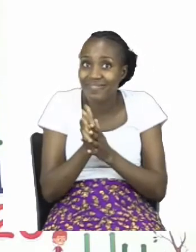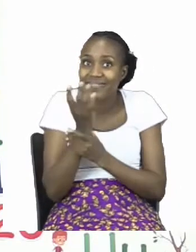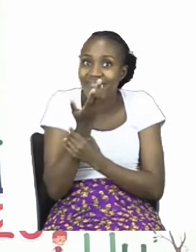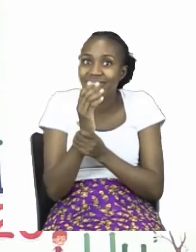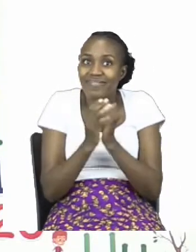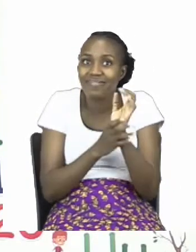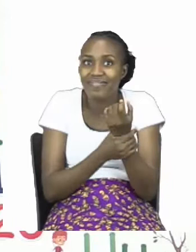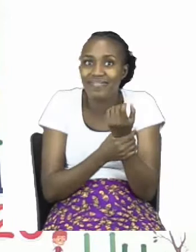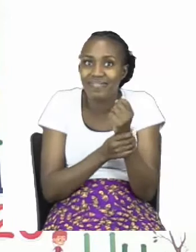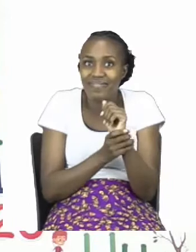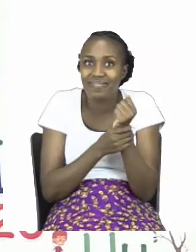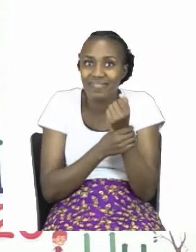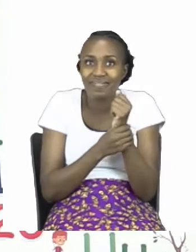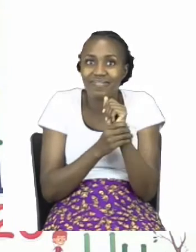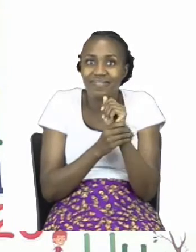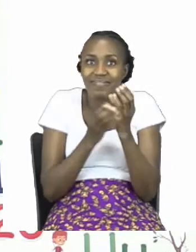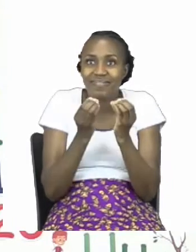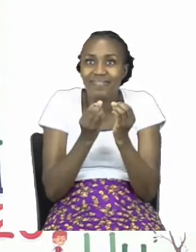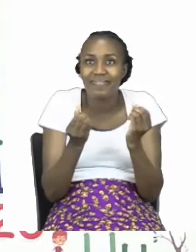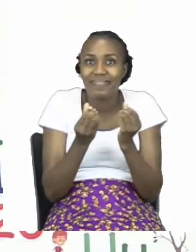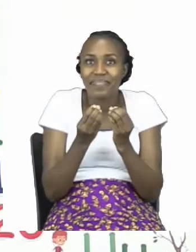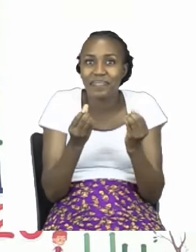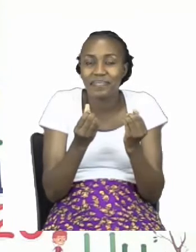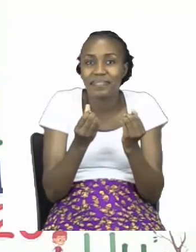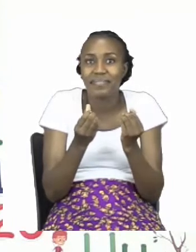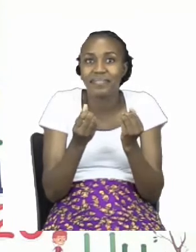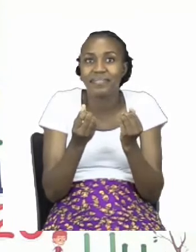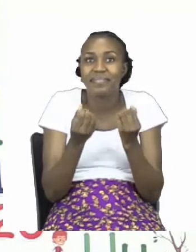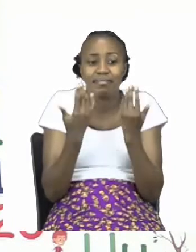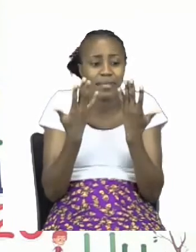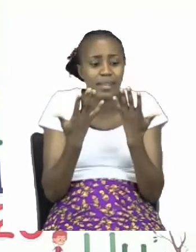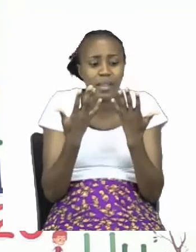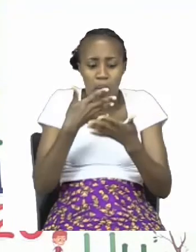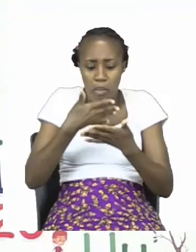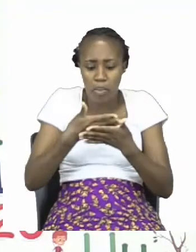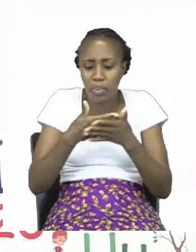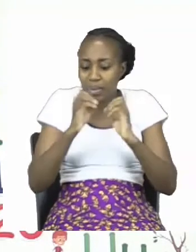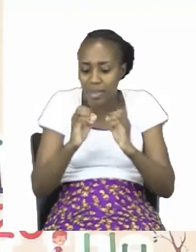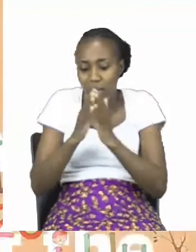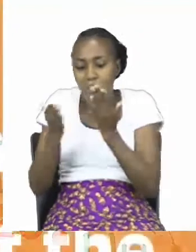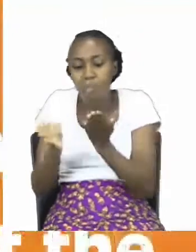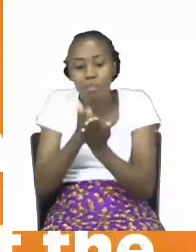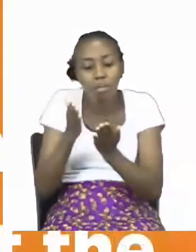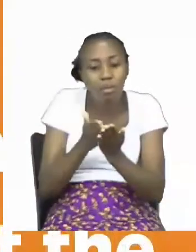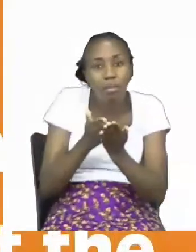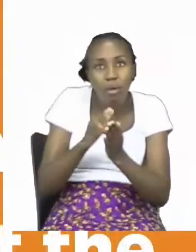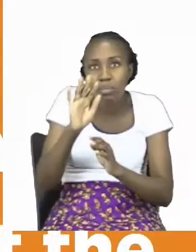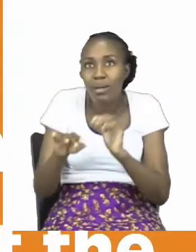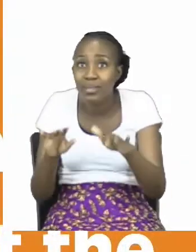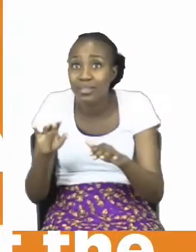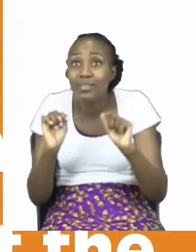on our wrists and our fingertips too. Make sure your hands are dry before you touch anything else.